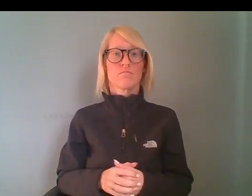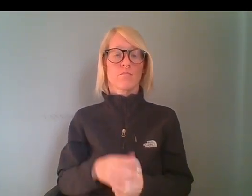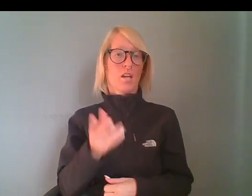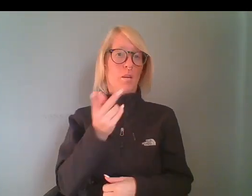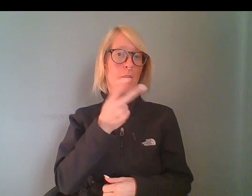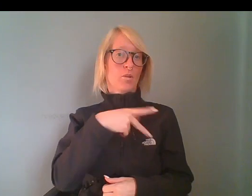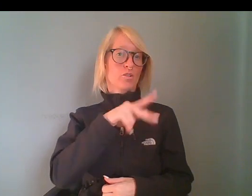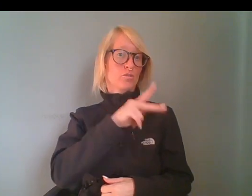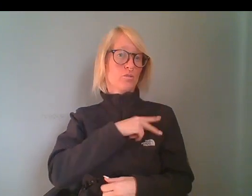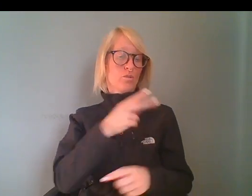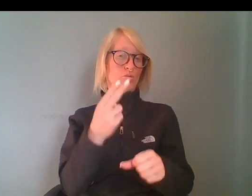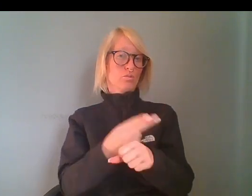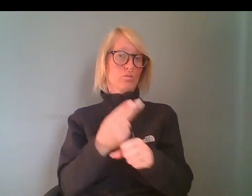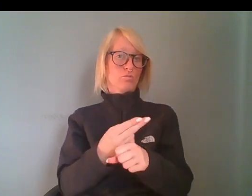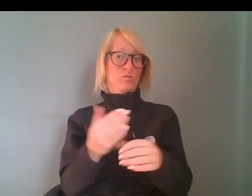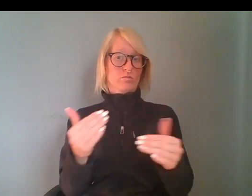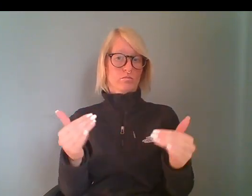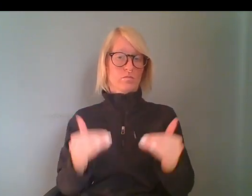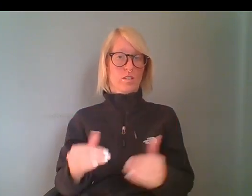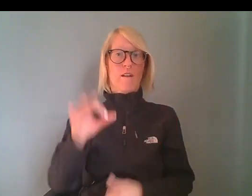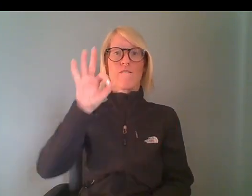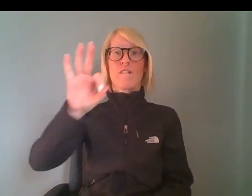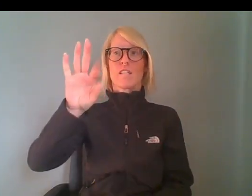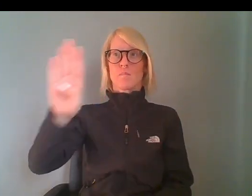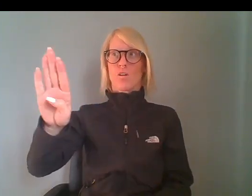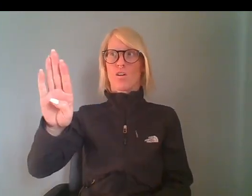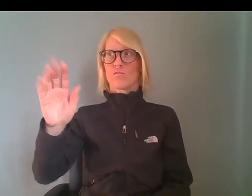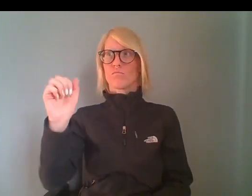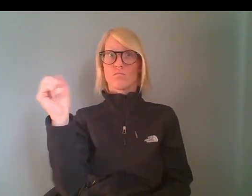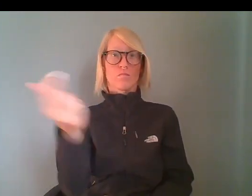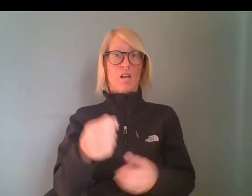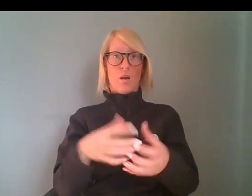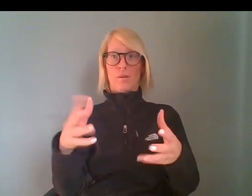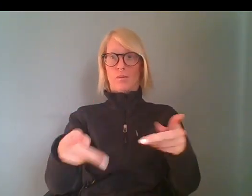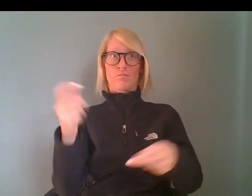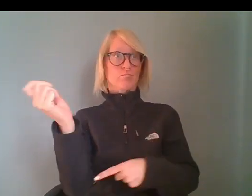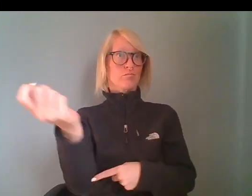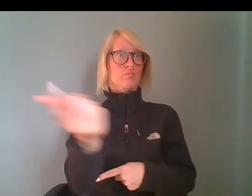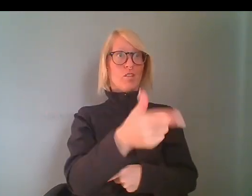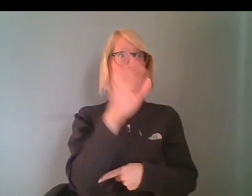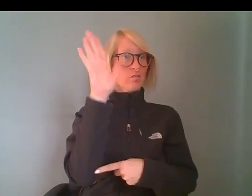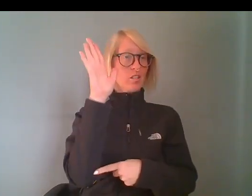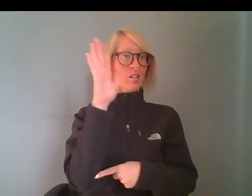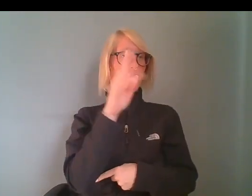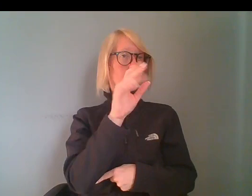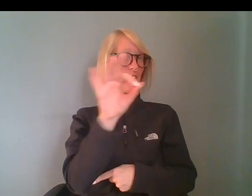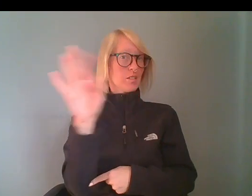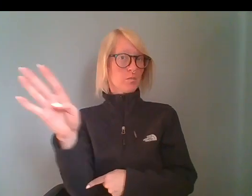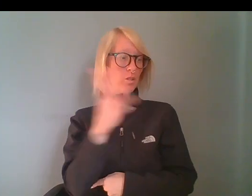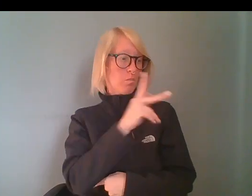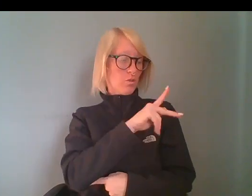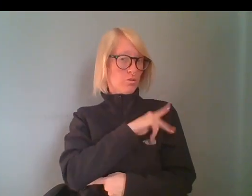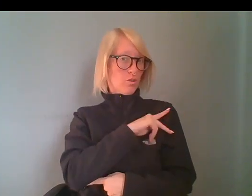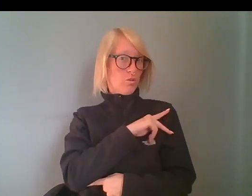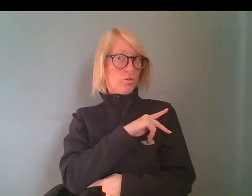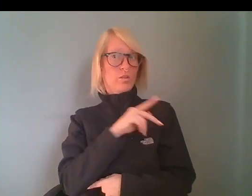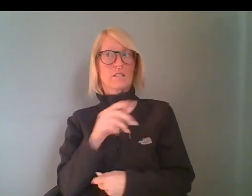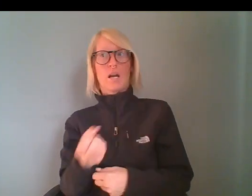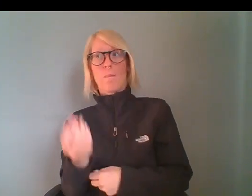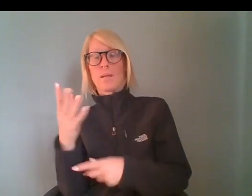use, how many people use Facebook for personal use? So most. How many people use Facebook for your